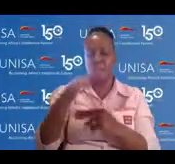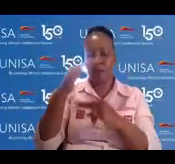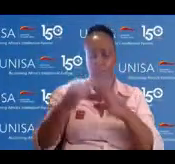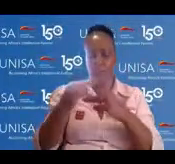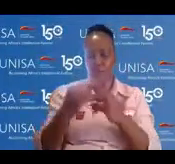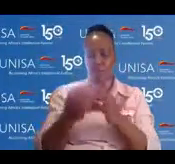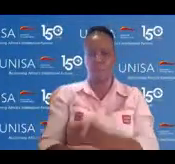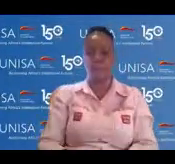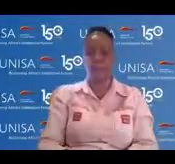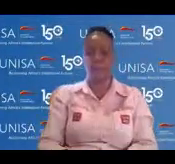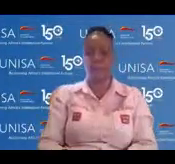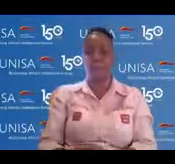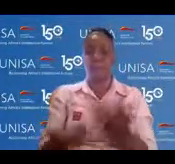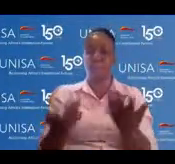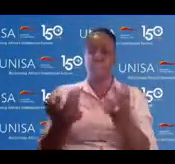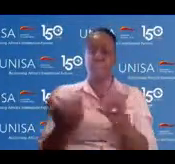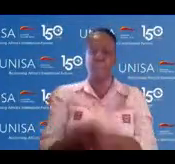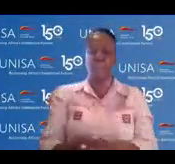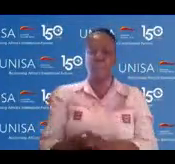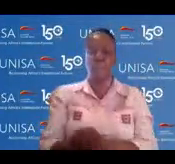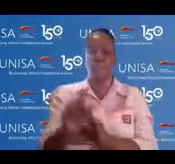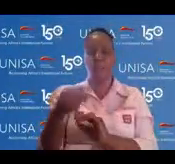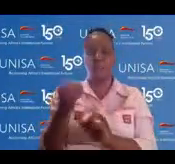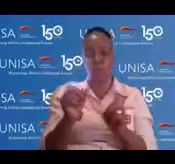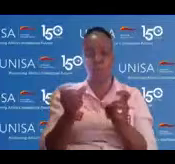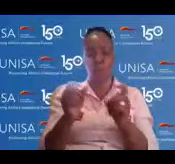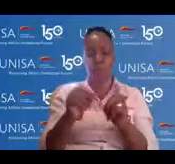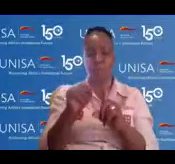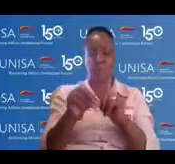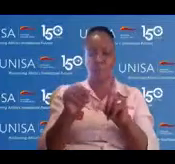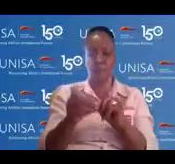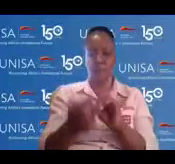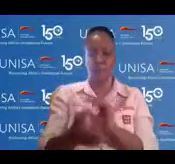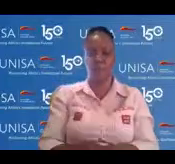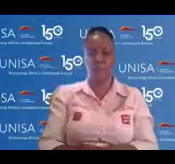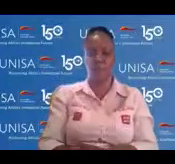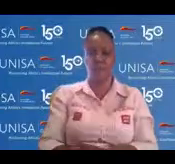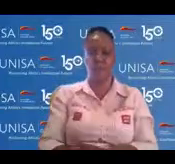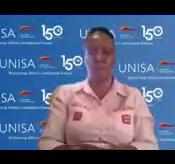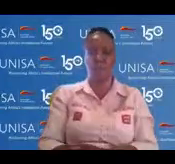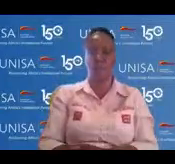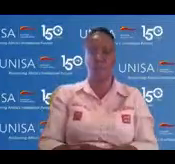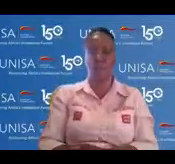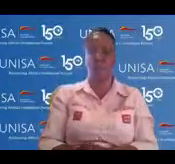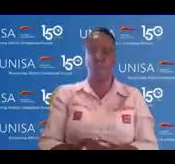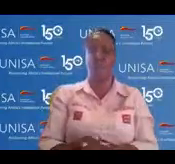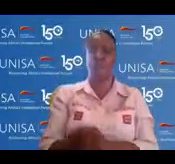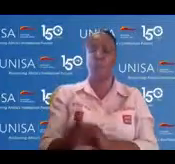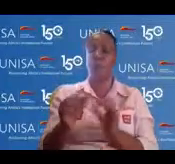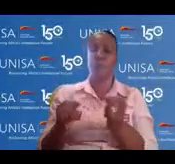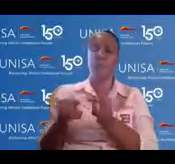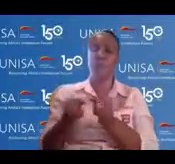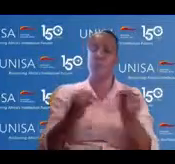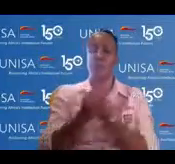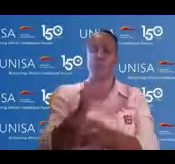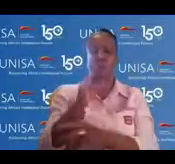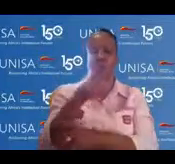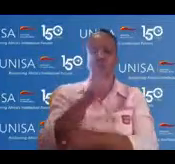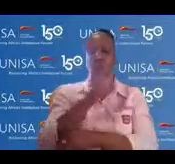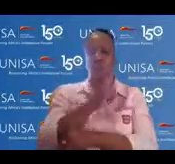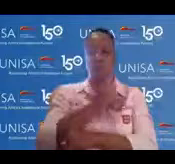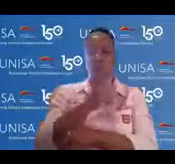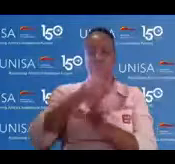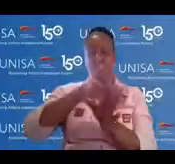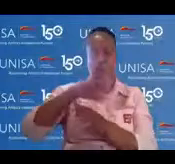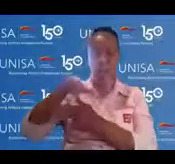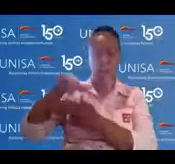So another quick question. What strategies are you going to use to help avoid distractions,